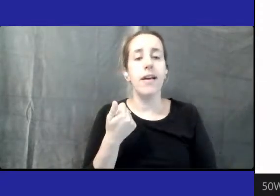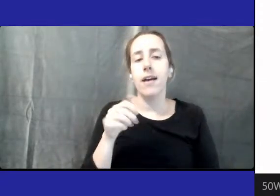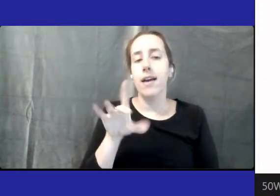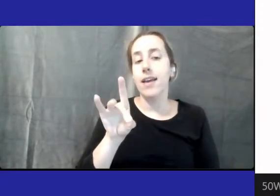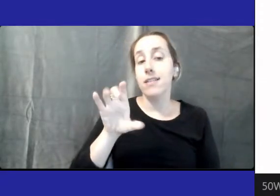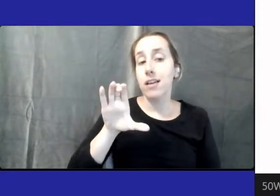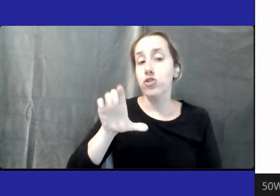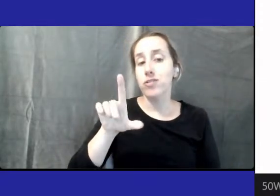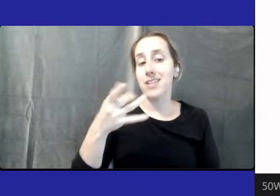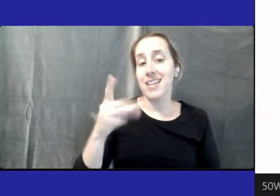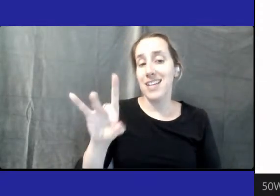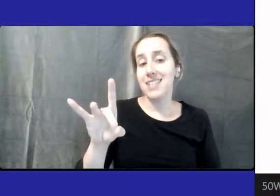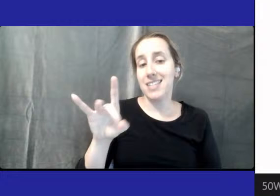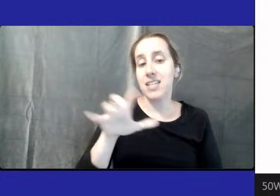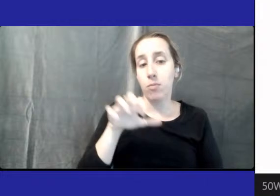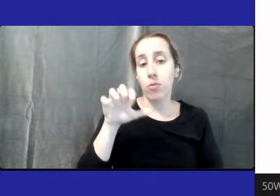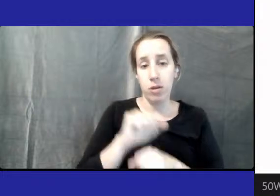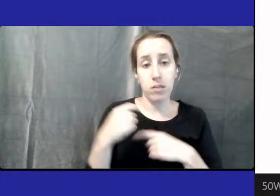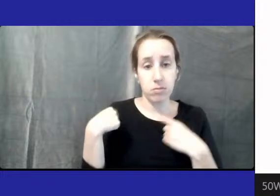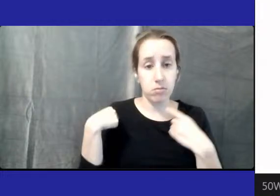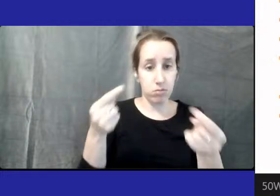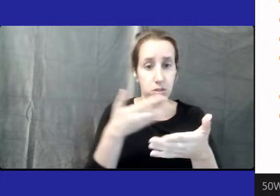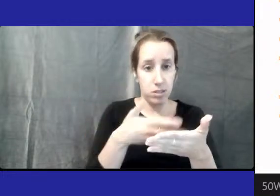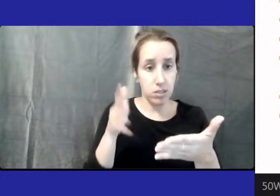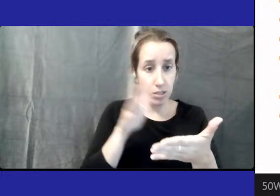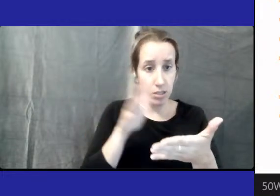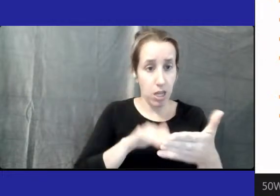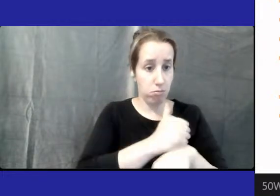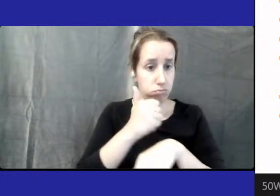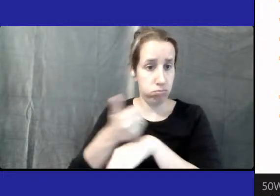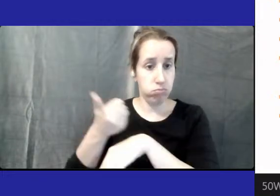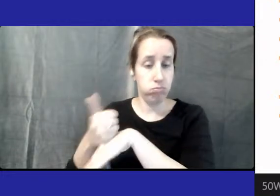appointments have been scheduled. Next slide, please.